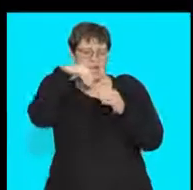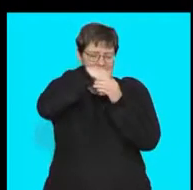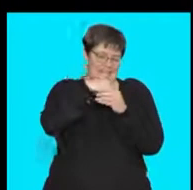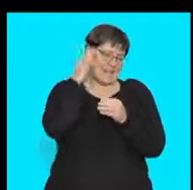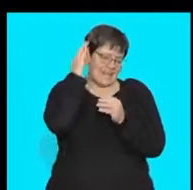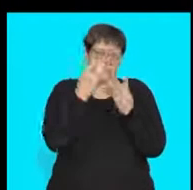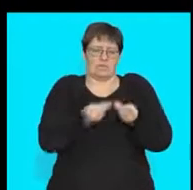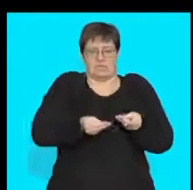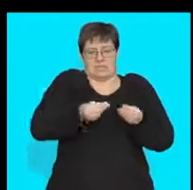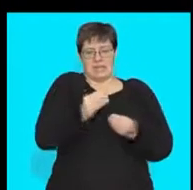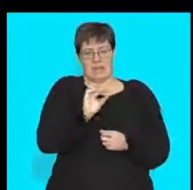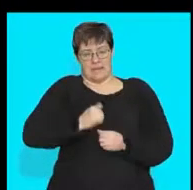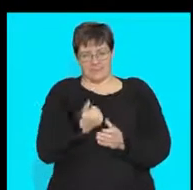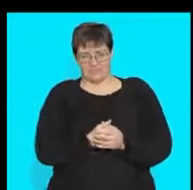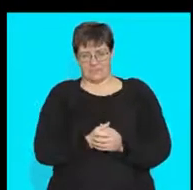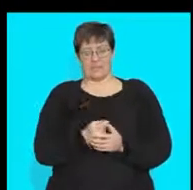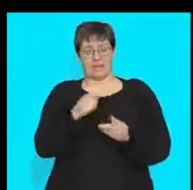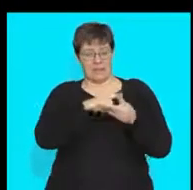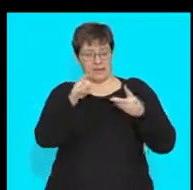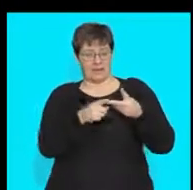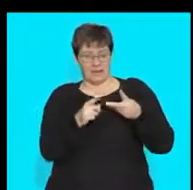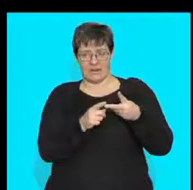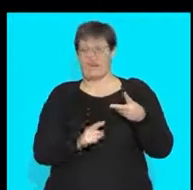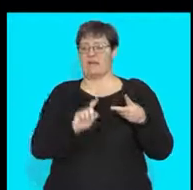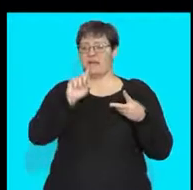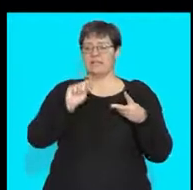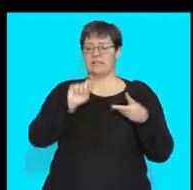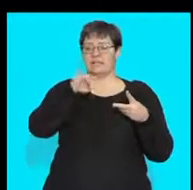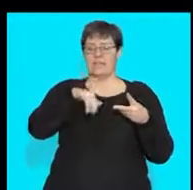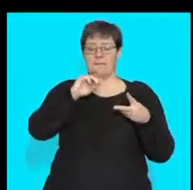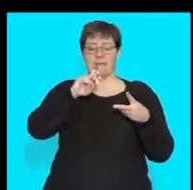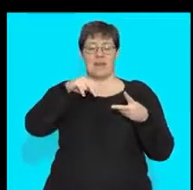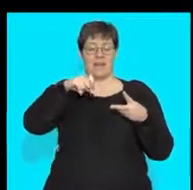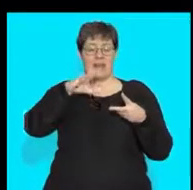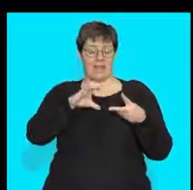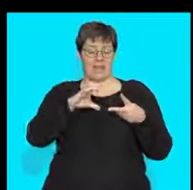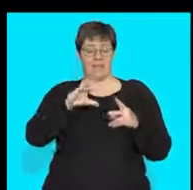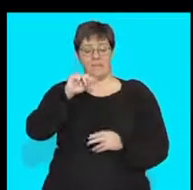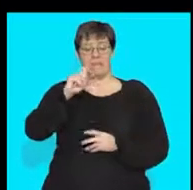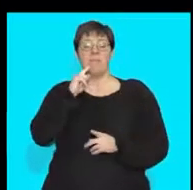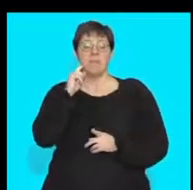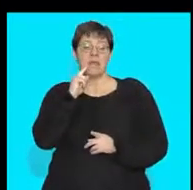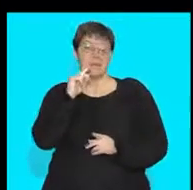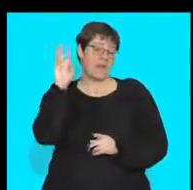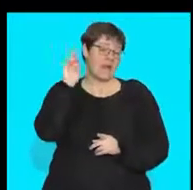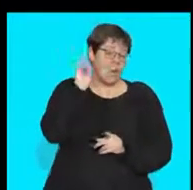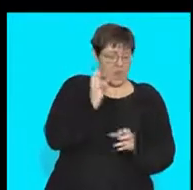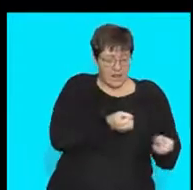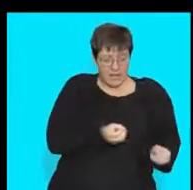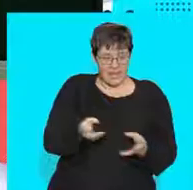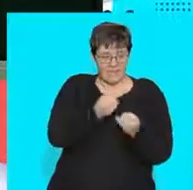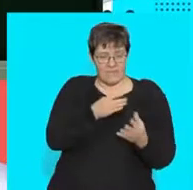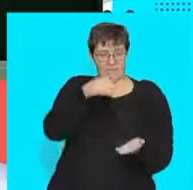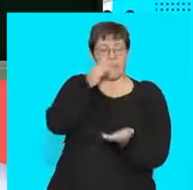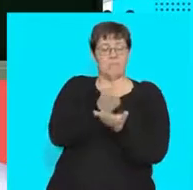Right, then we have the tympanic membrane. Now that transfers the sound waves to the bones of the middle ear. And